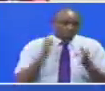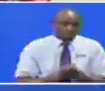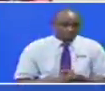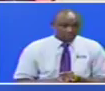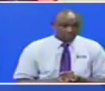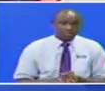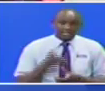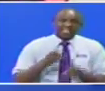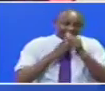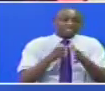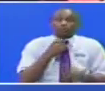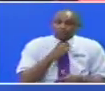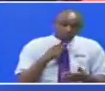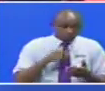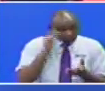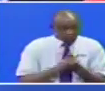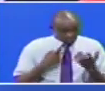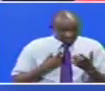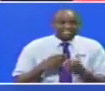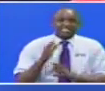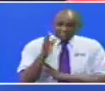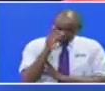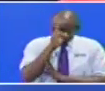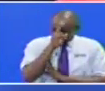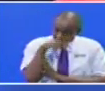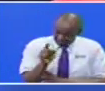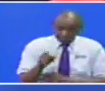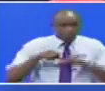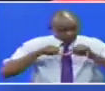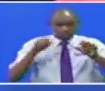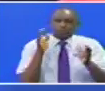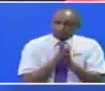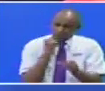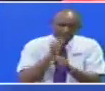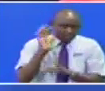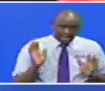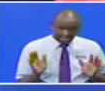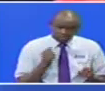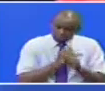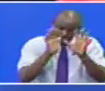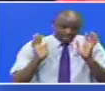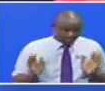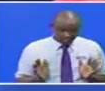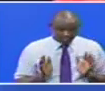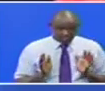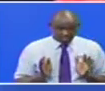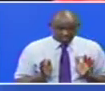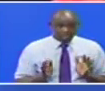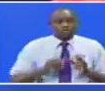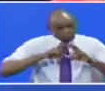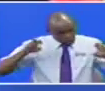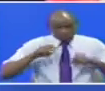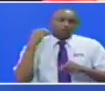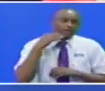As leaders, we want to leave the security services to go ahead with their job in hunting down